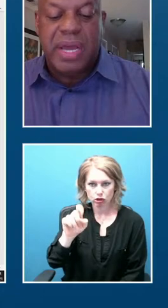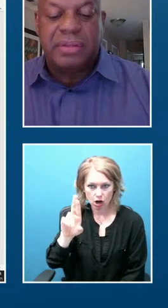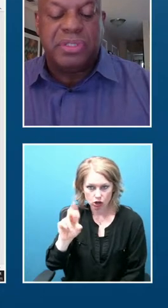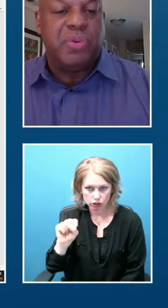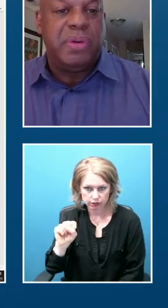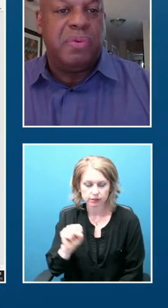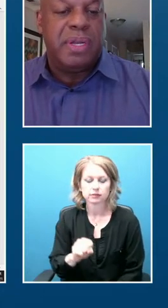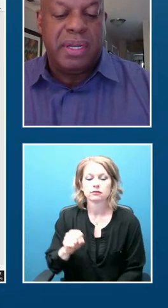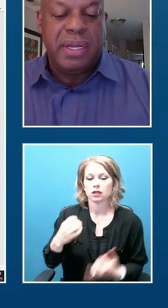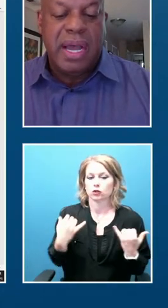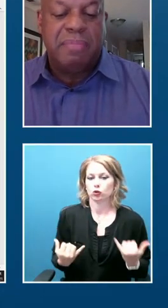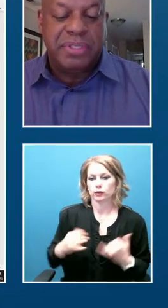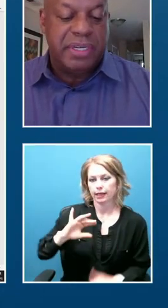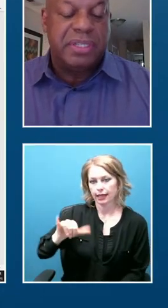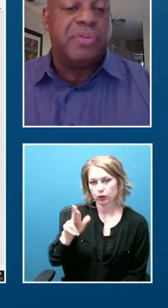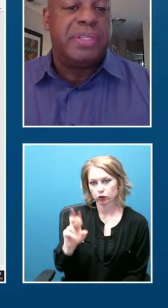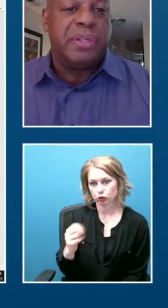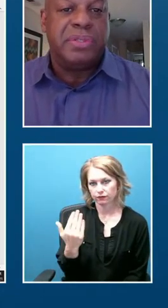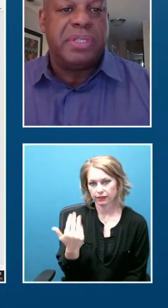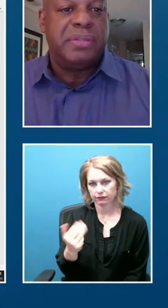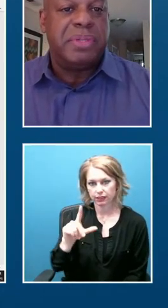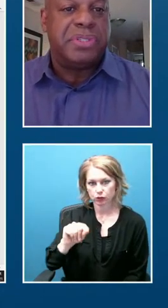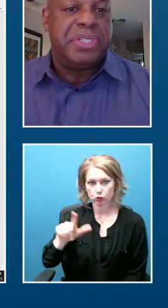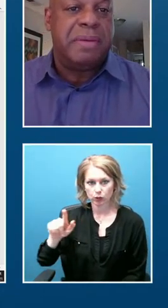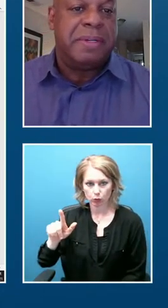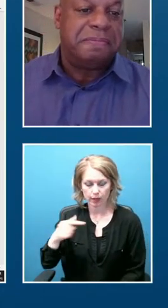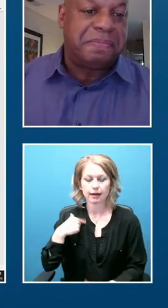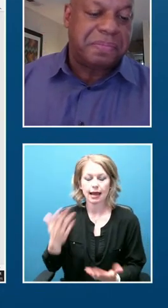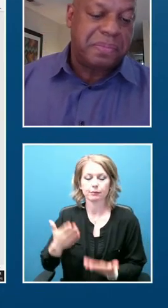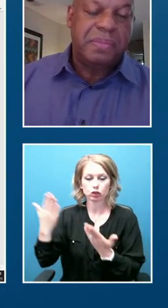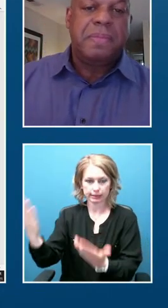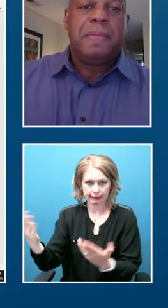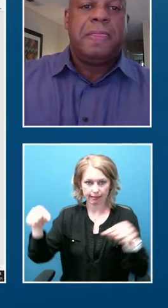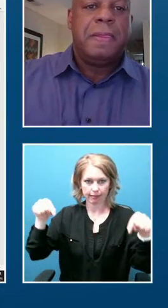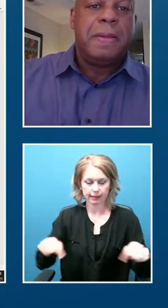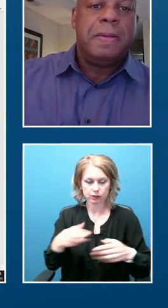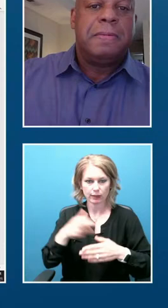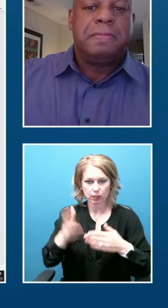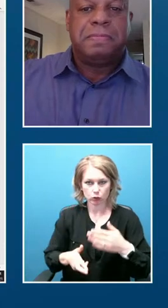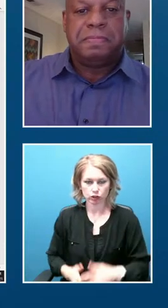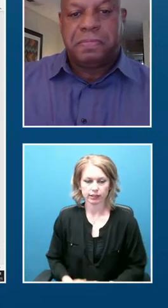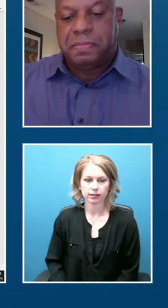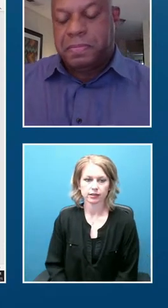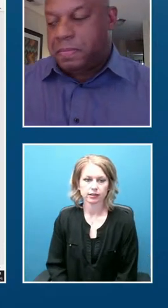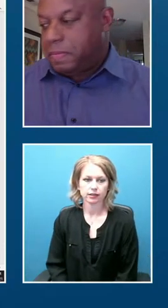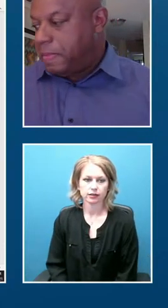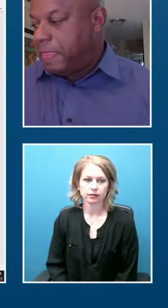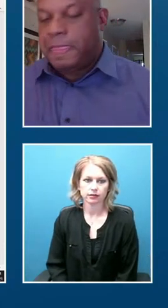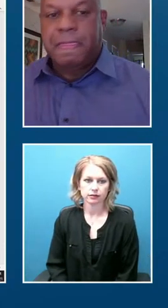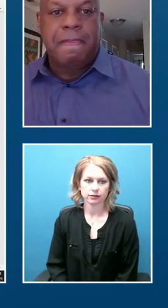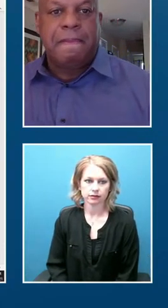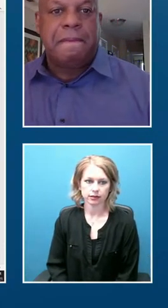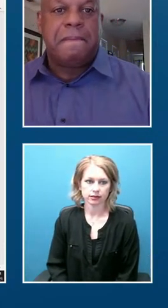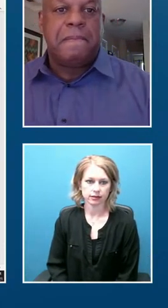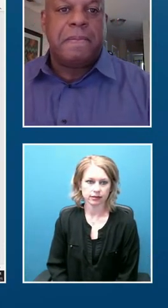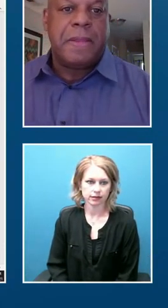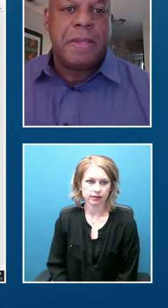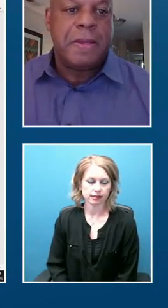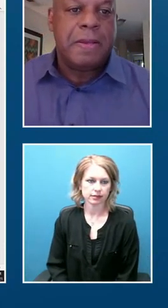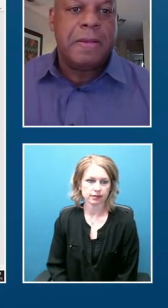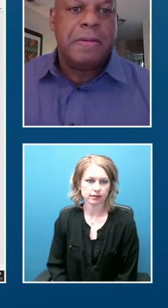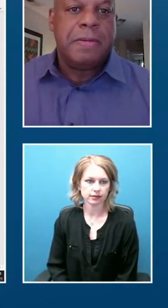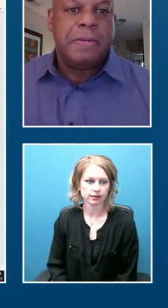June, 2021. I present this resolution, Mr. Chairman. Okay, I just want to point out, if you didn't see